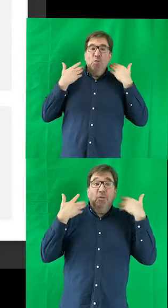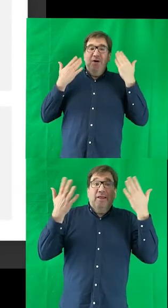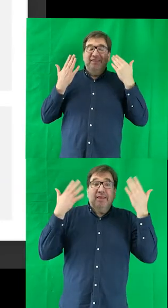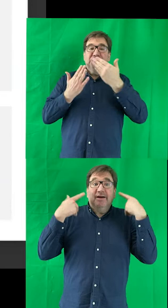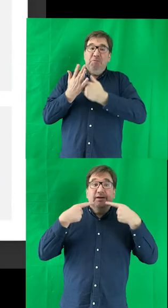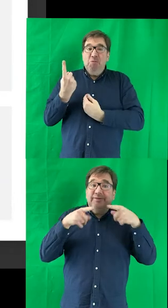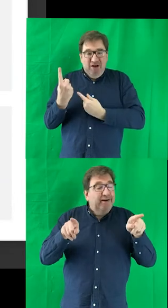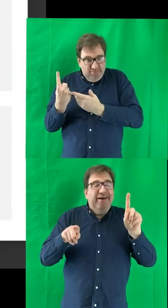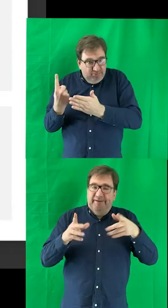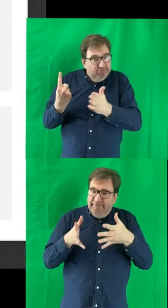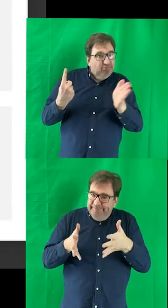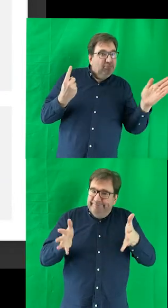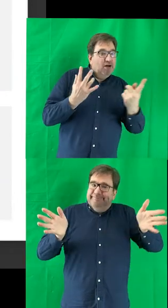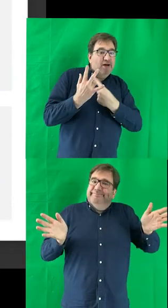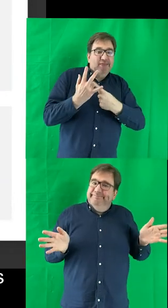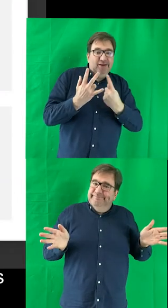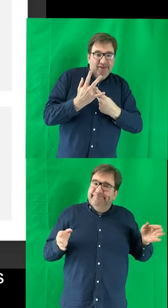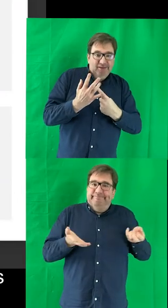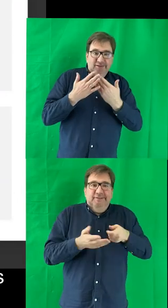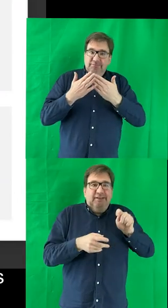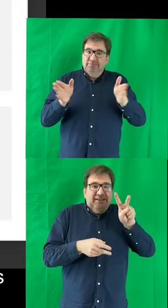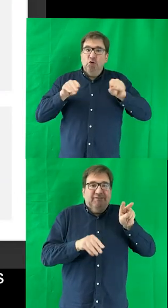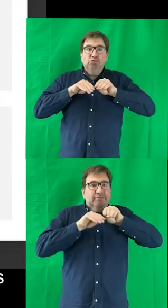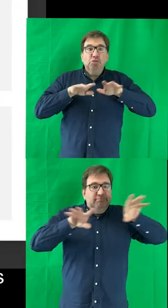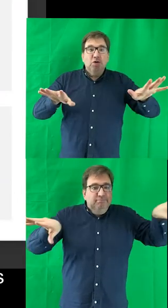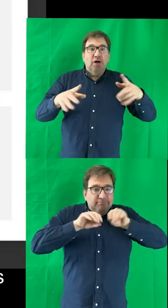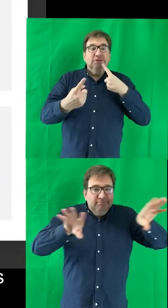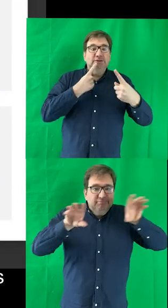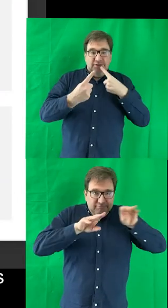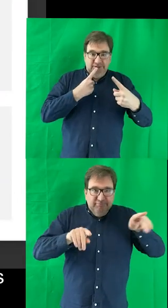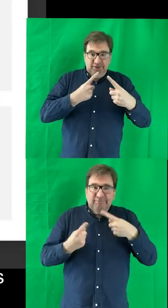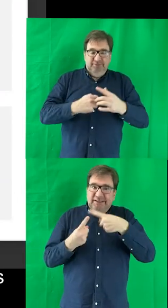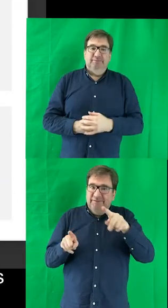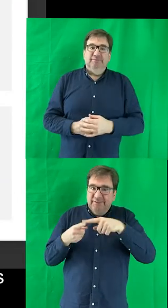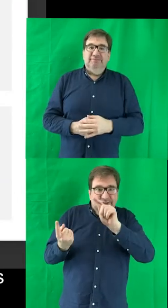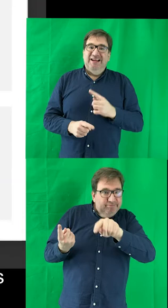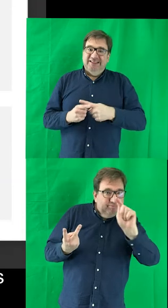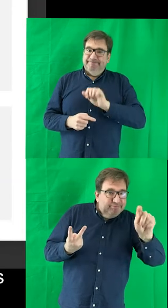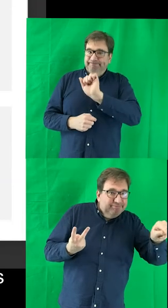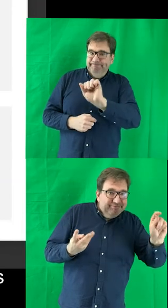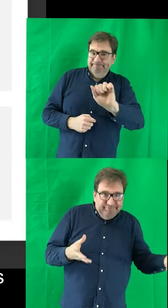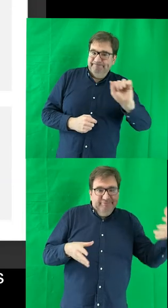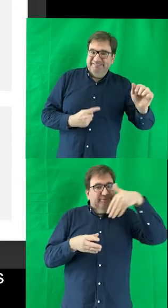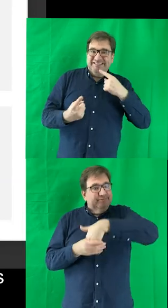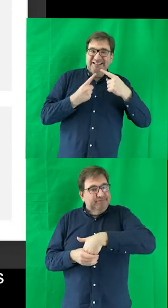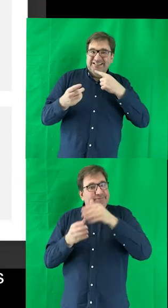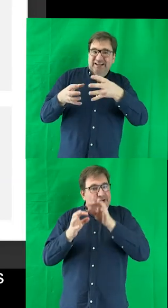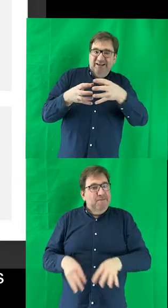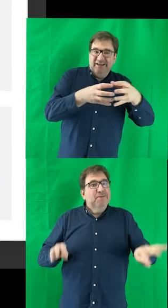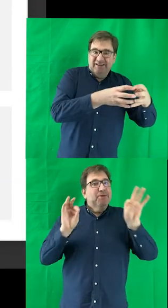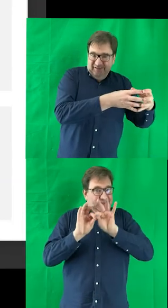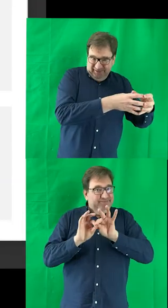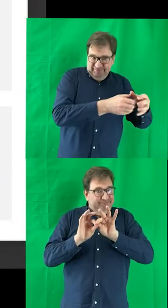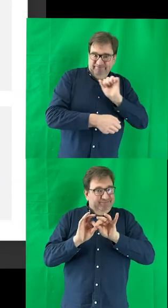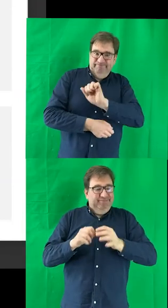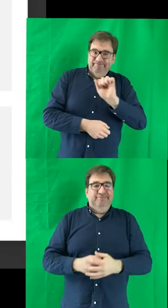scope from weather reports to general broadcast data, and to characterize the different data